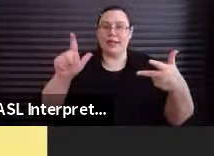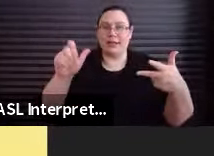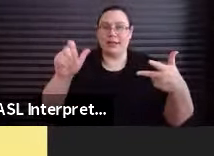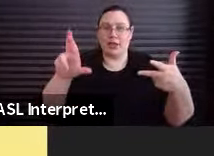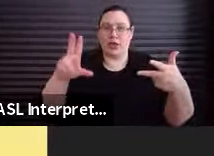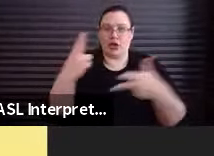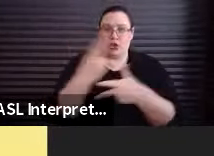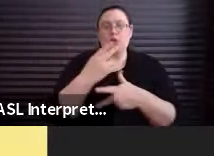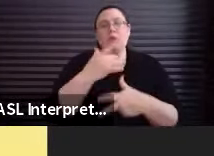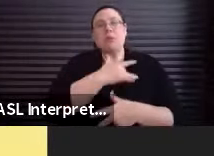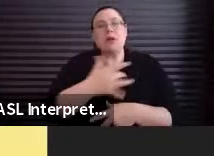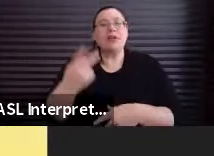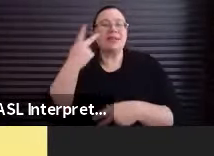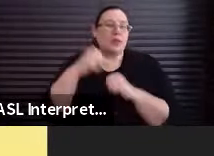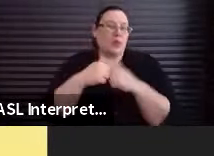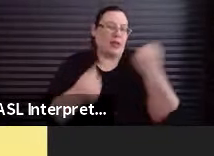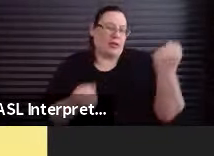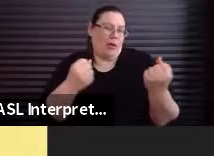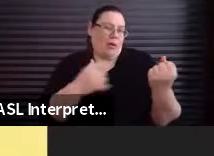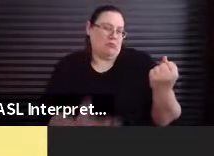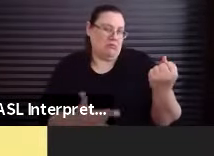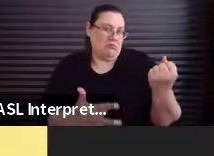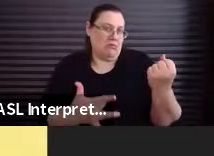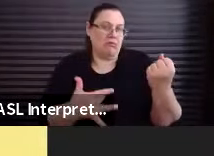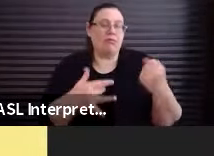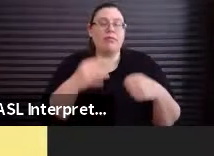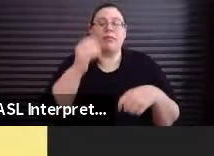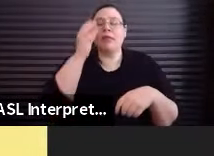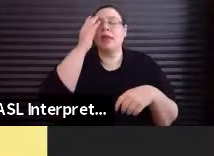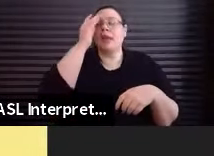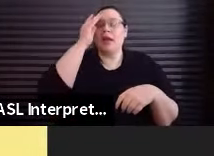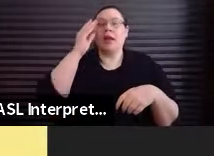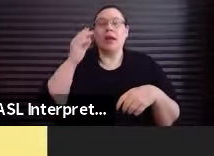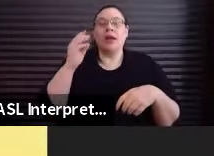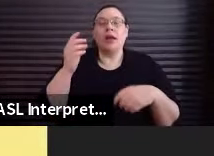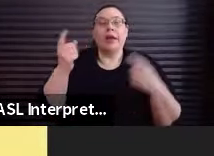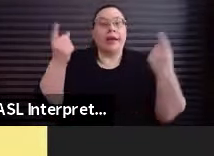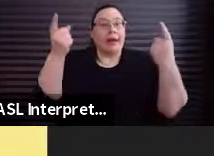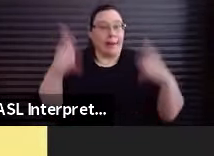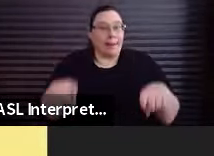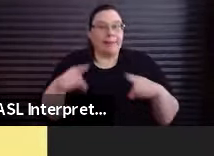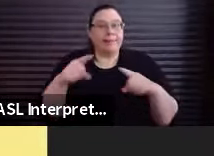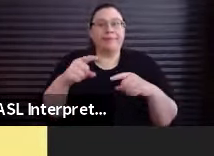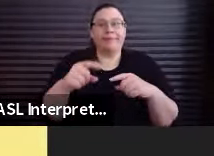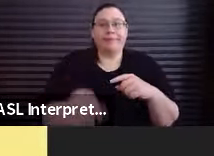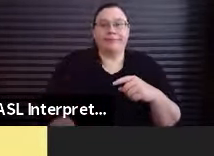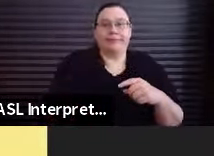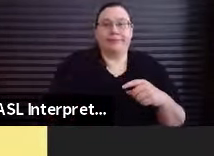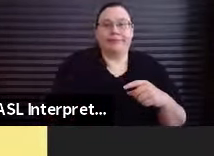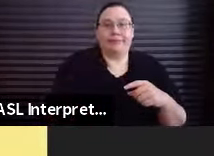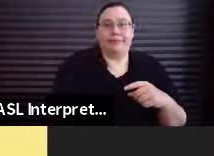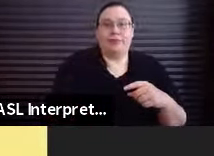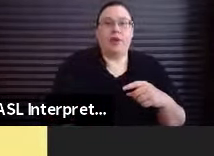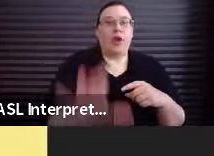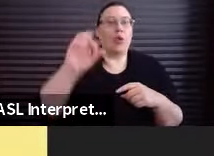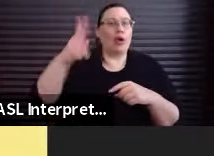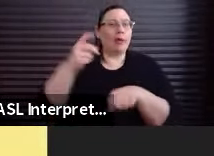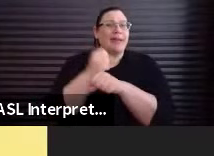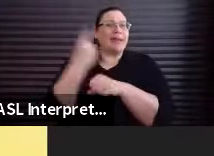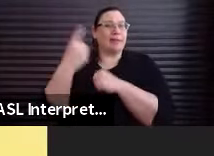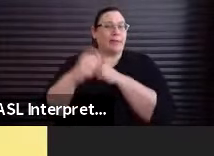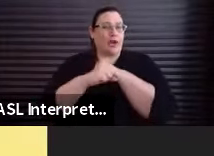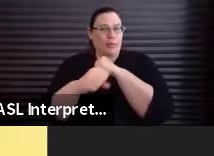with automobile commercials. And it's when the corporate creates a commercial and then all